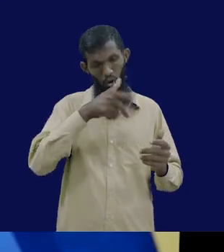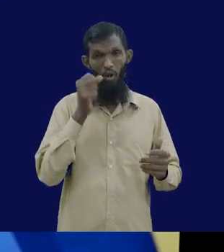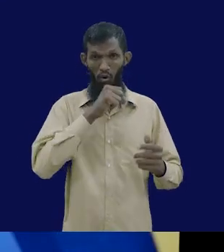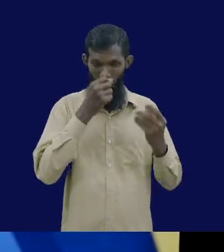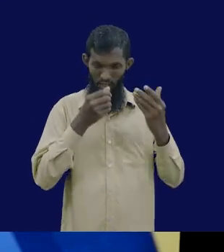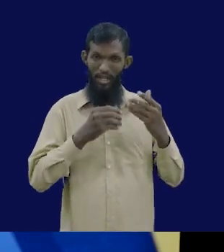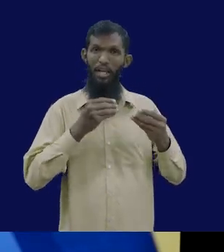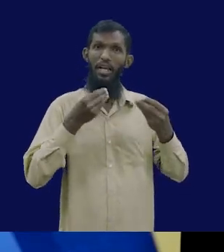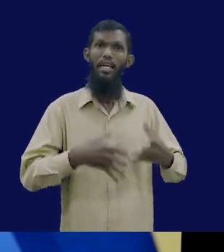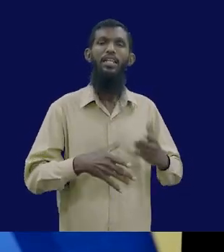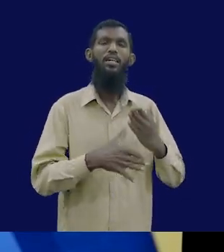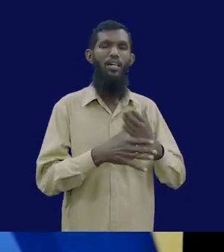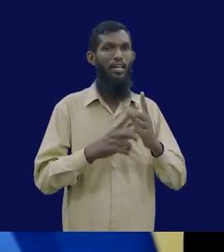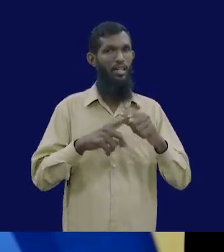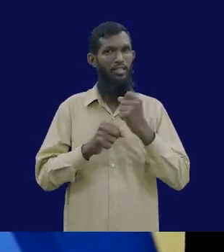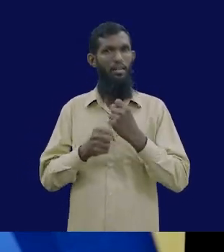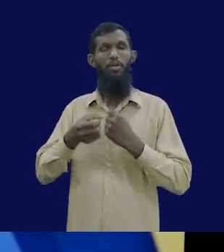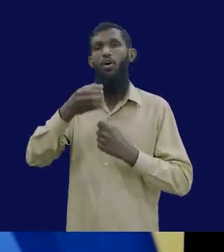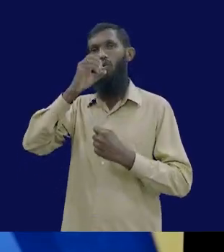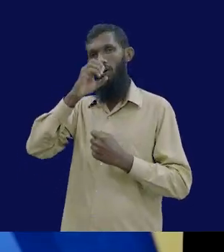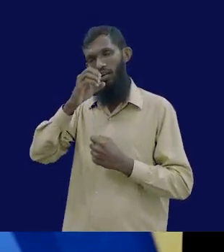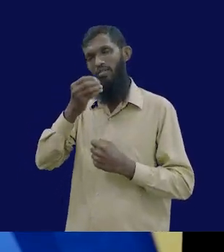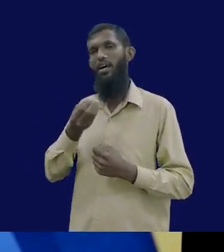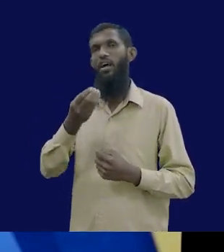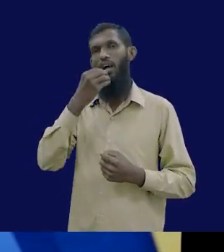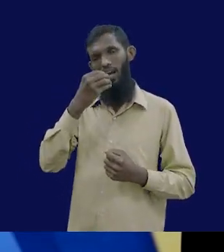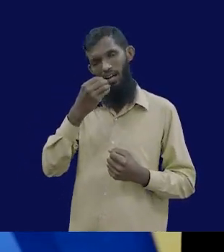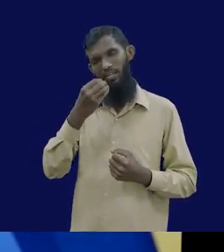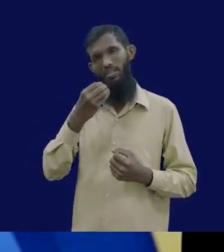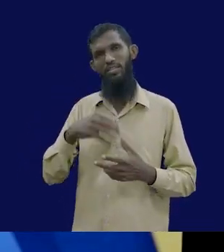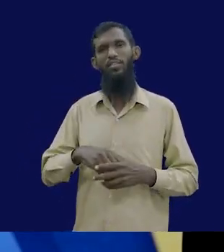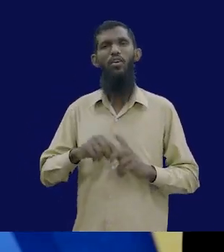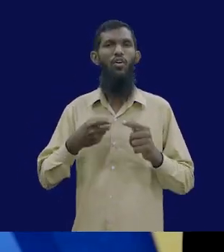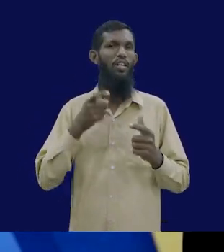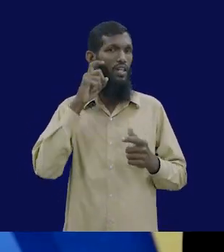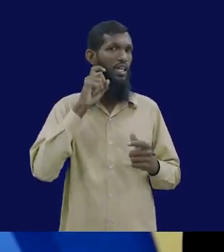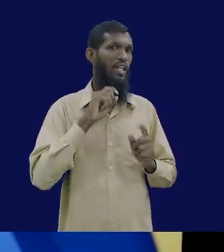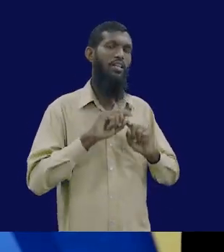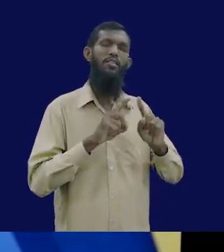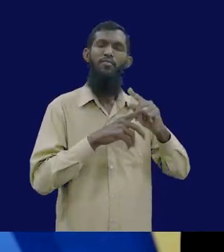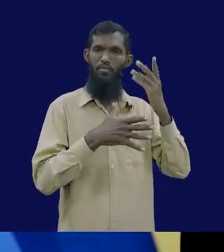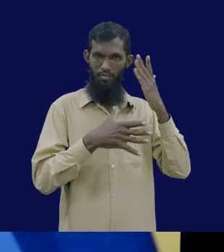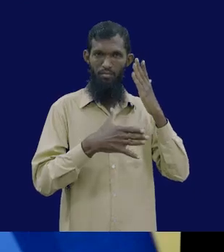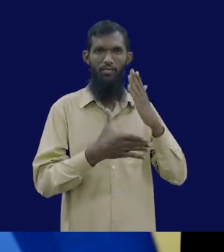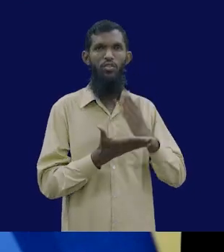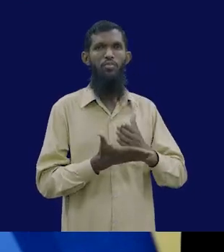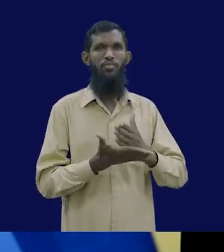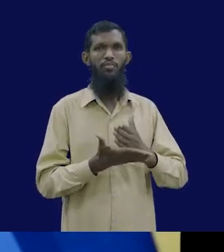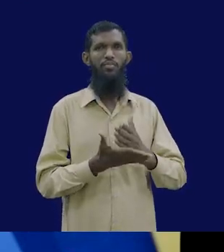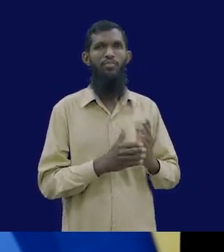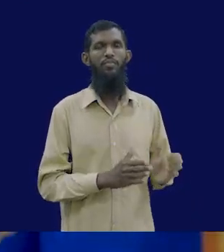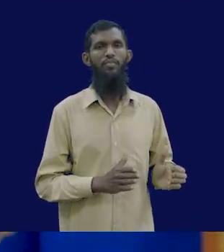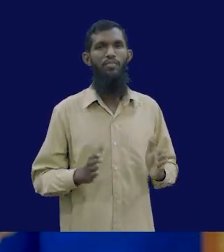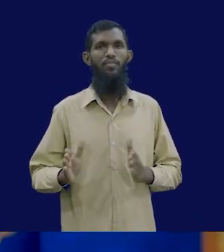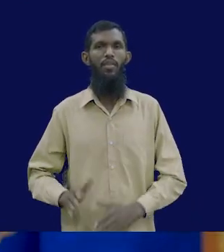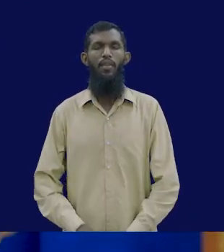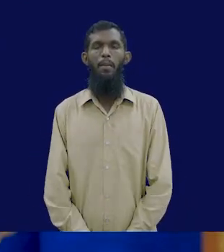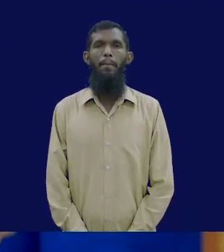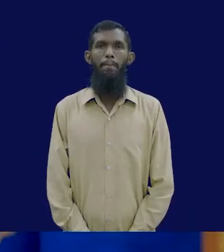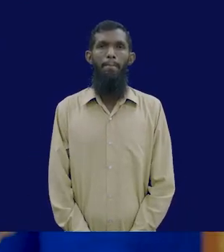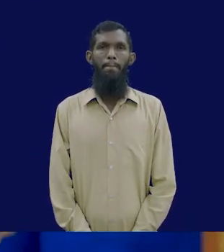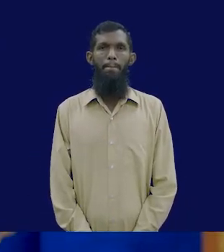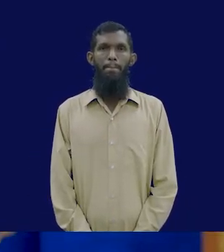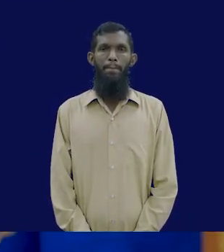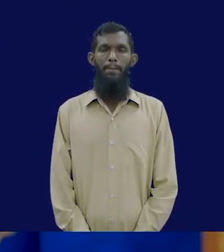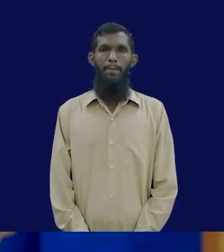nullifiers of his fast, like foods, drinks, and sexual intercourse. Ibn